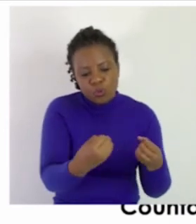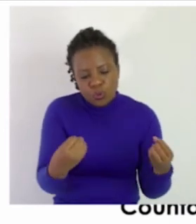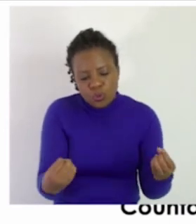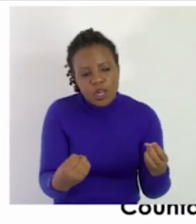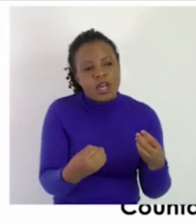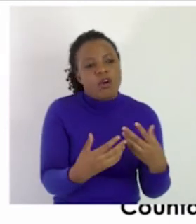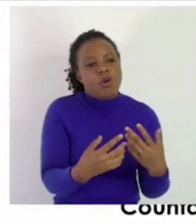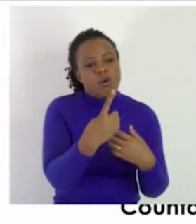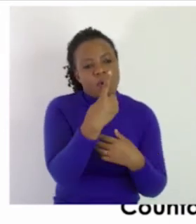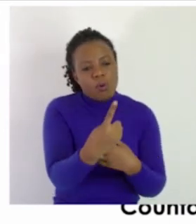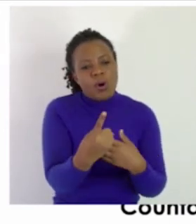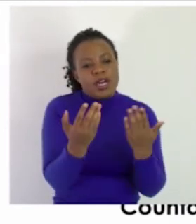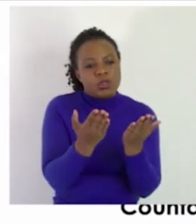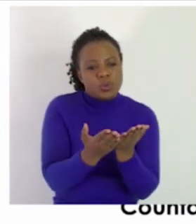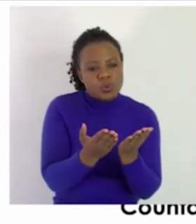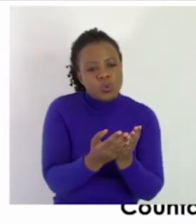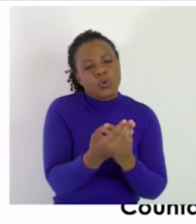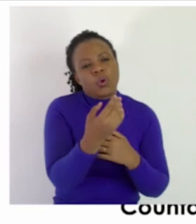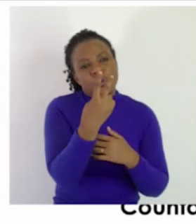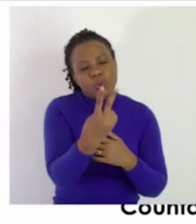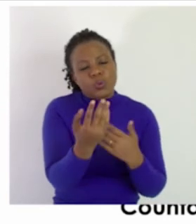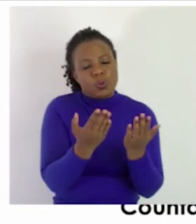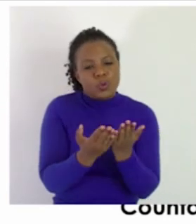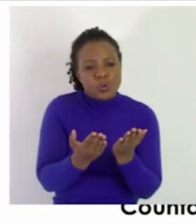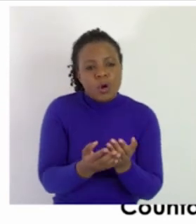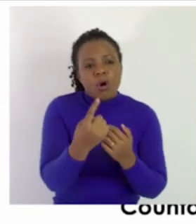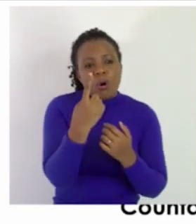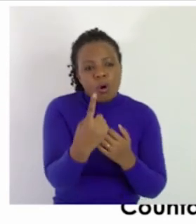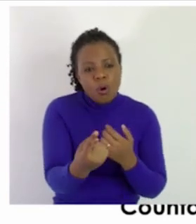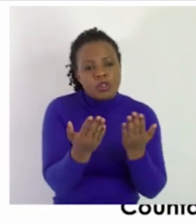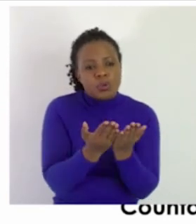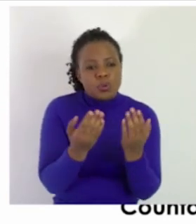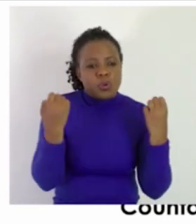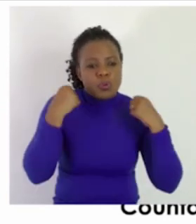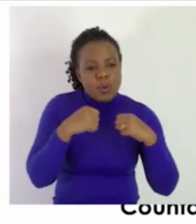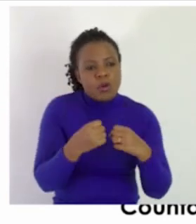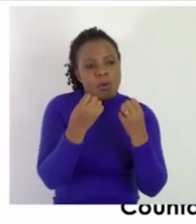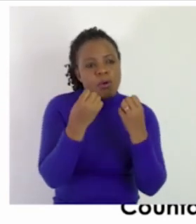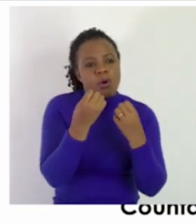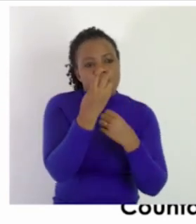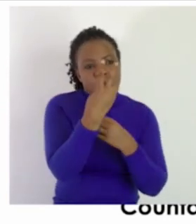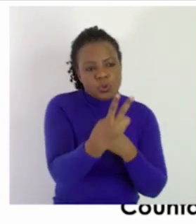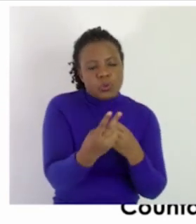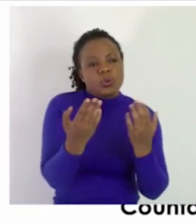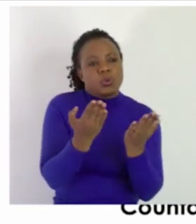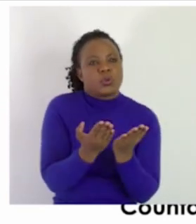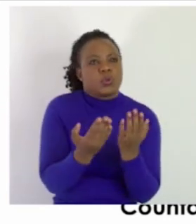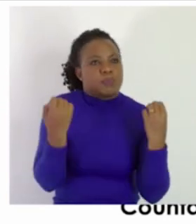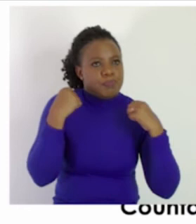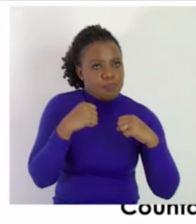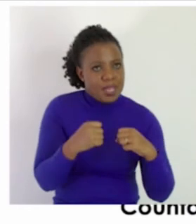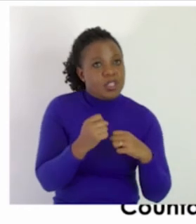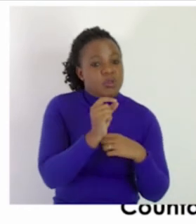bags, 1 school, 2 schools. So those words are the ones that you write on the space